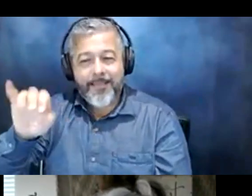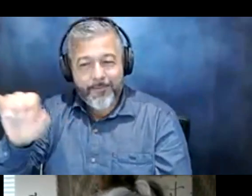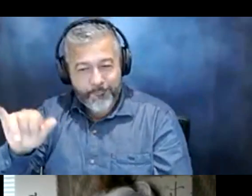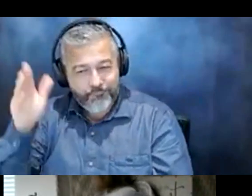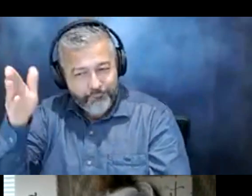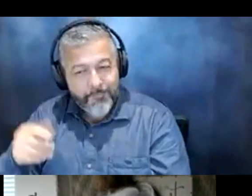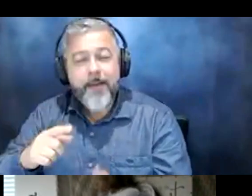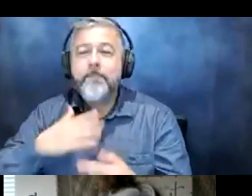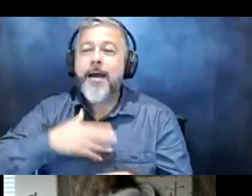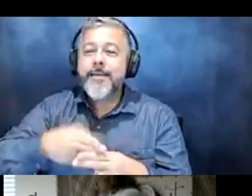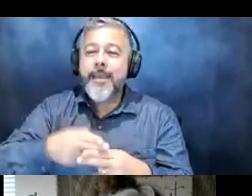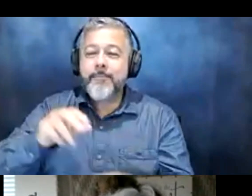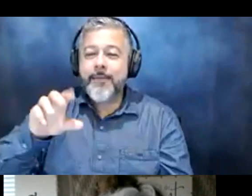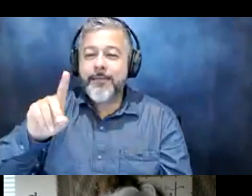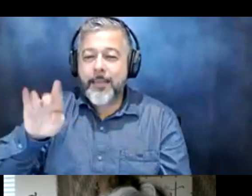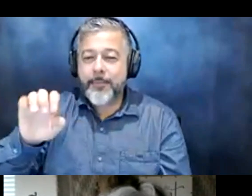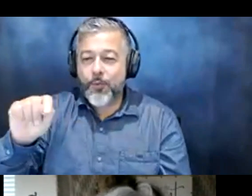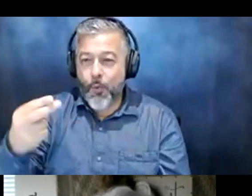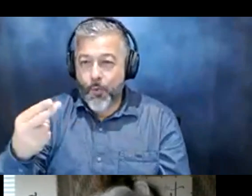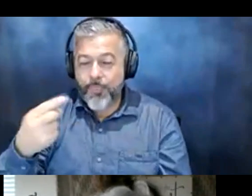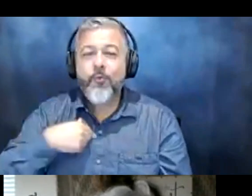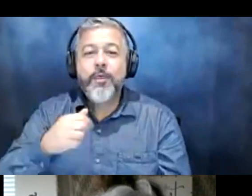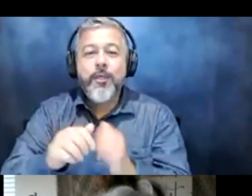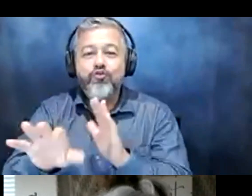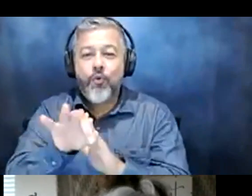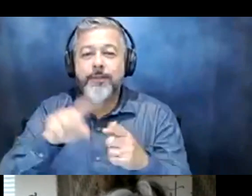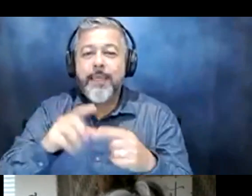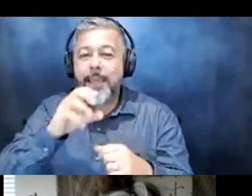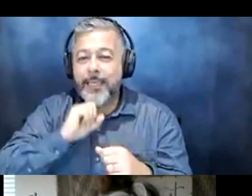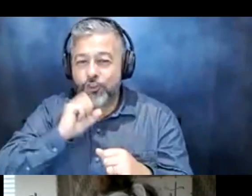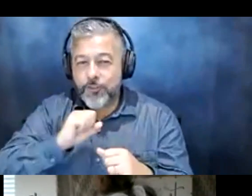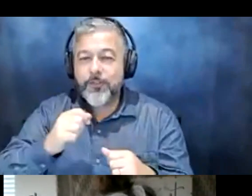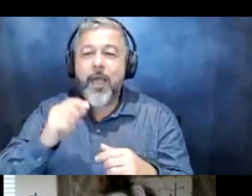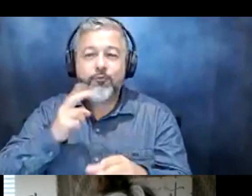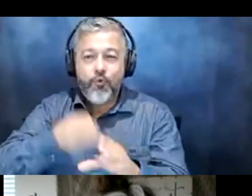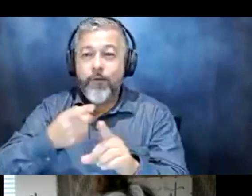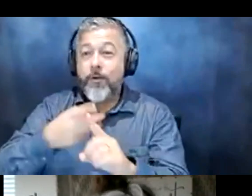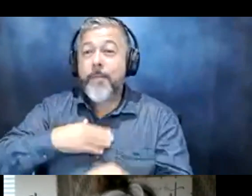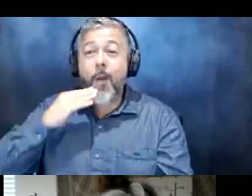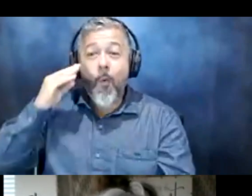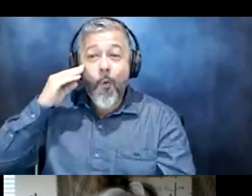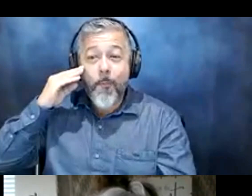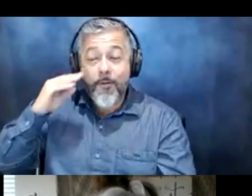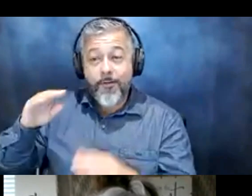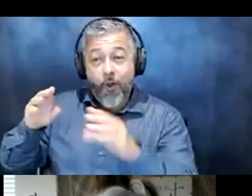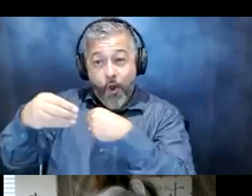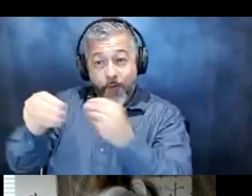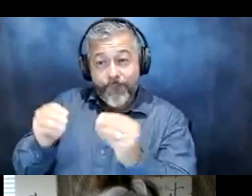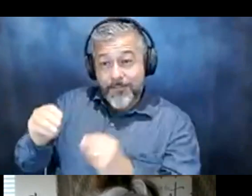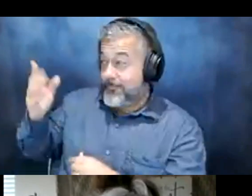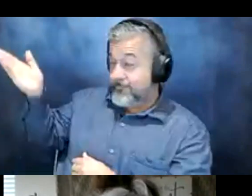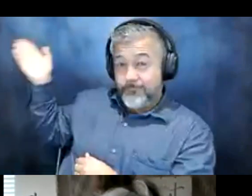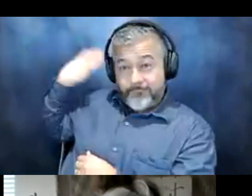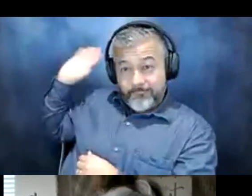Toth. I'm with Choice in Aging, and I'm joining you from my home office. So you see background that looks like I have